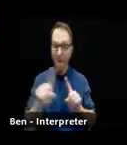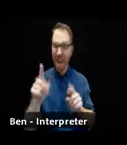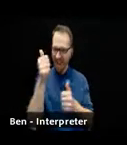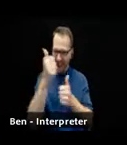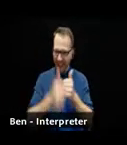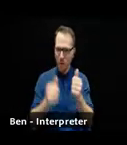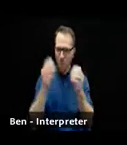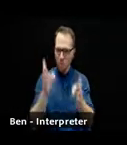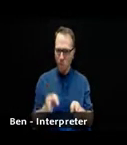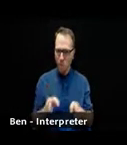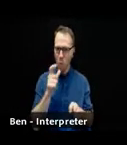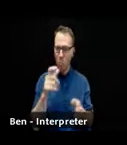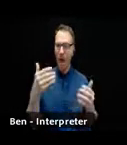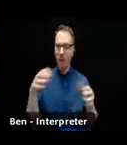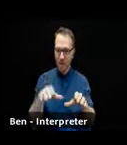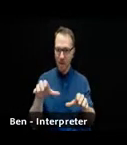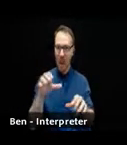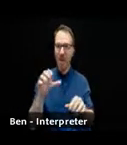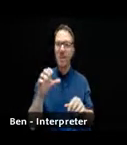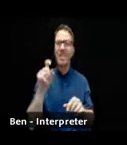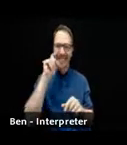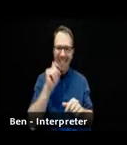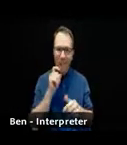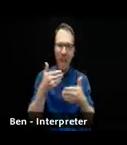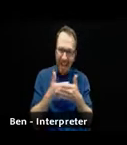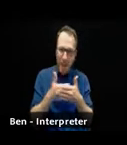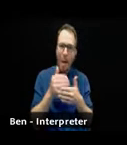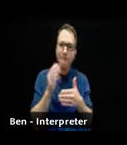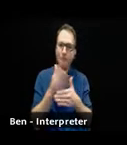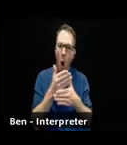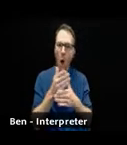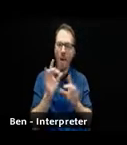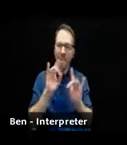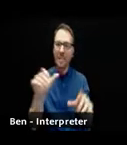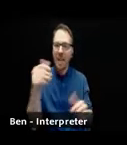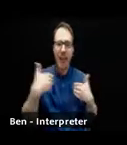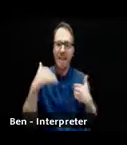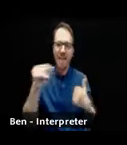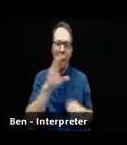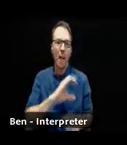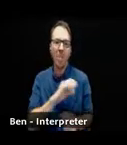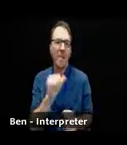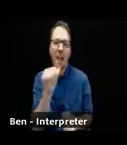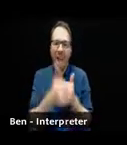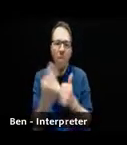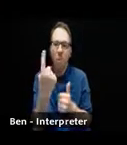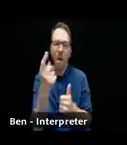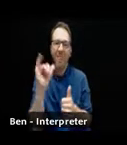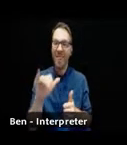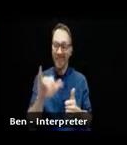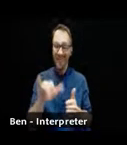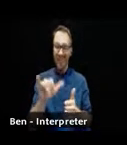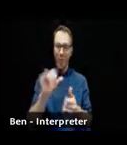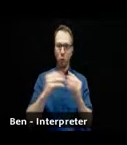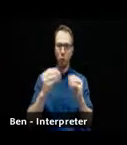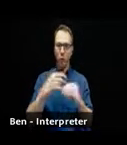person who has done sexual intimate partner violence does not have those characteristics. That is not, like, that is a story that I think we